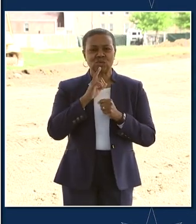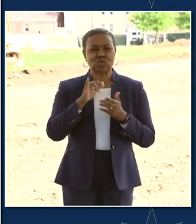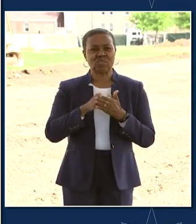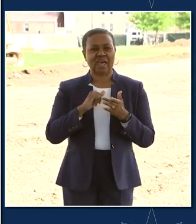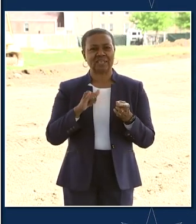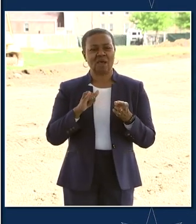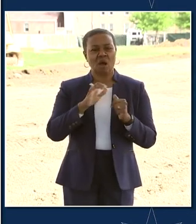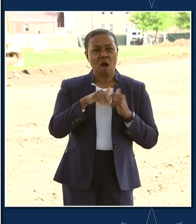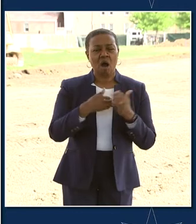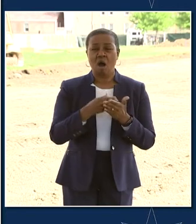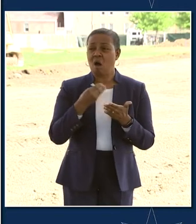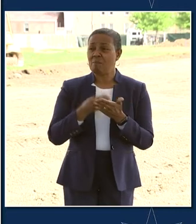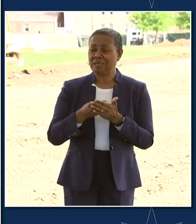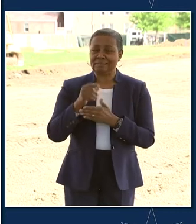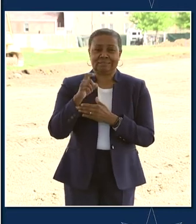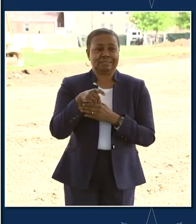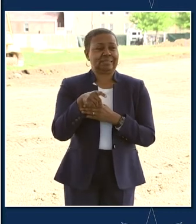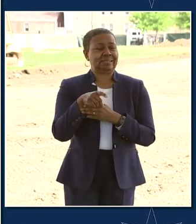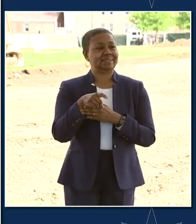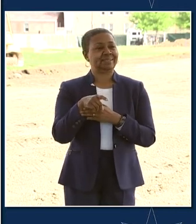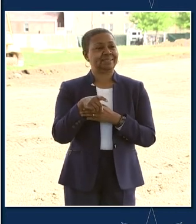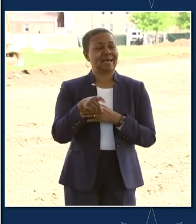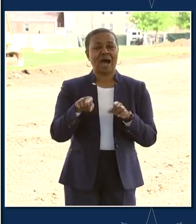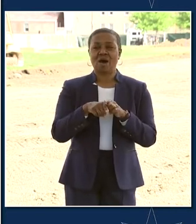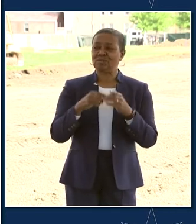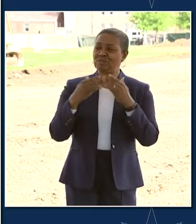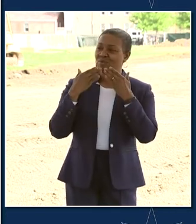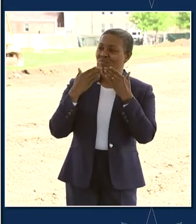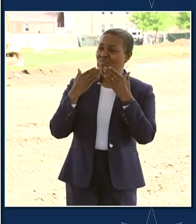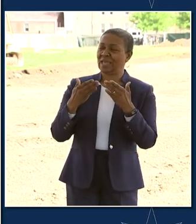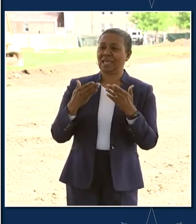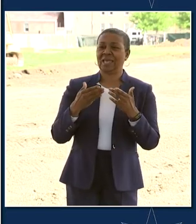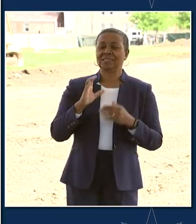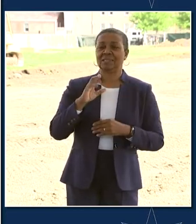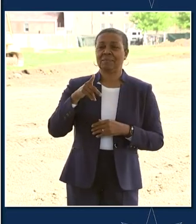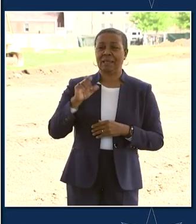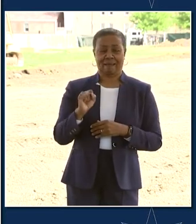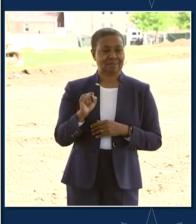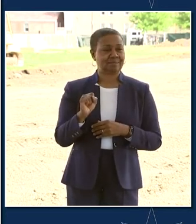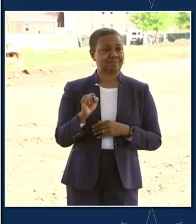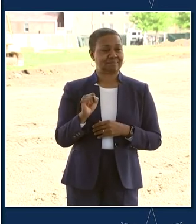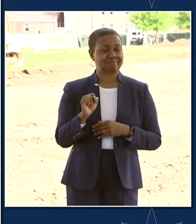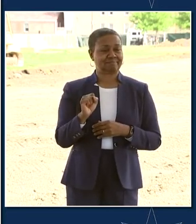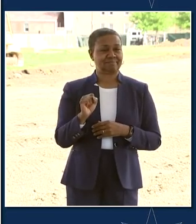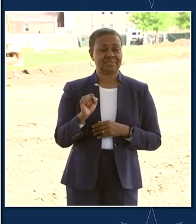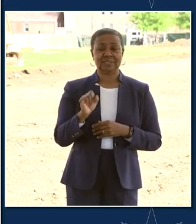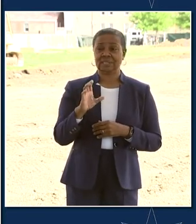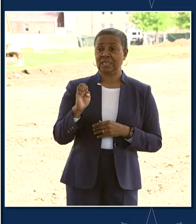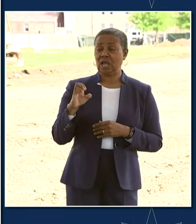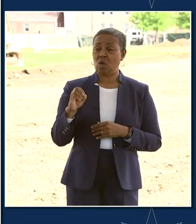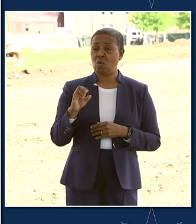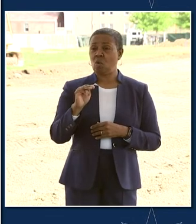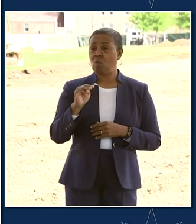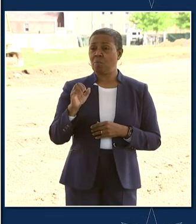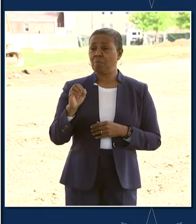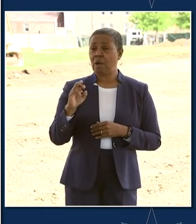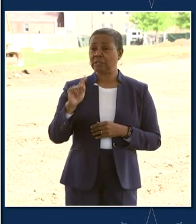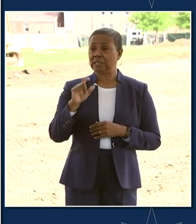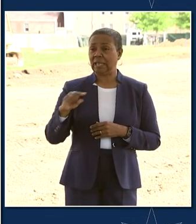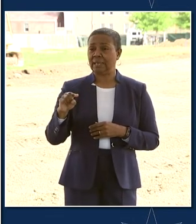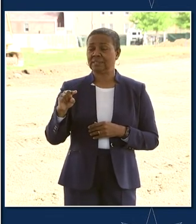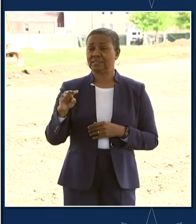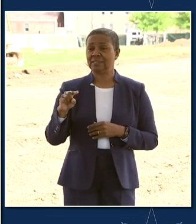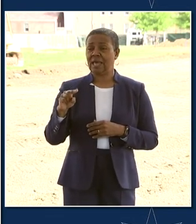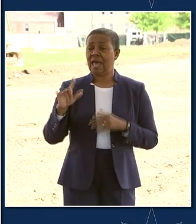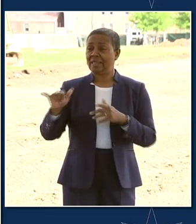that all the monies that were needed. I also have to thank CPS, CEO Martinez, and